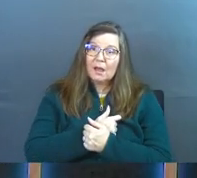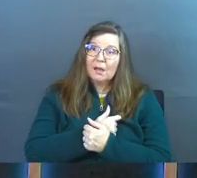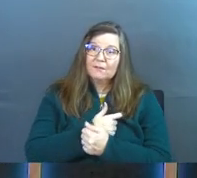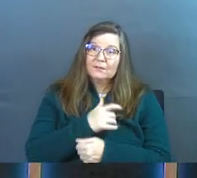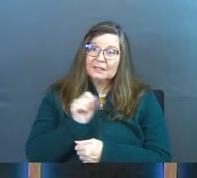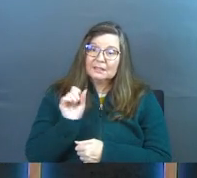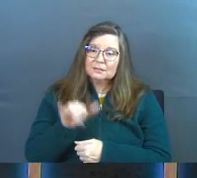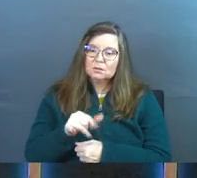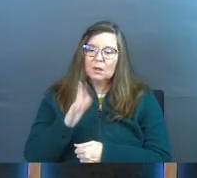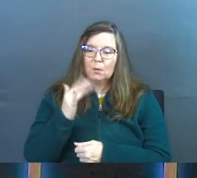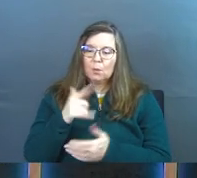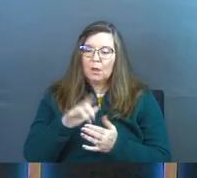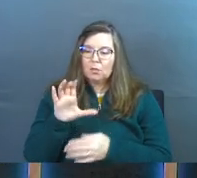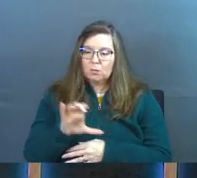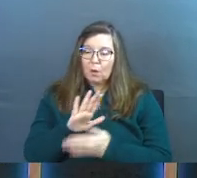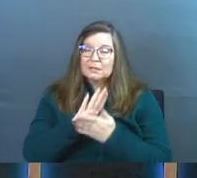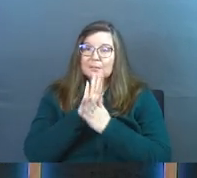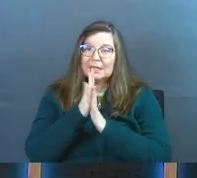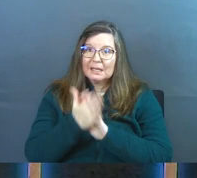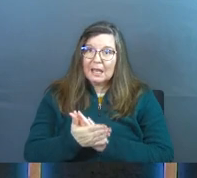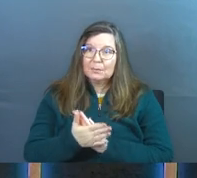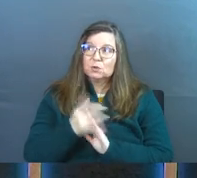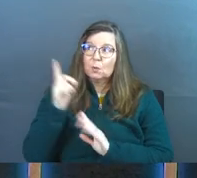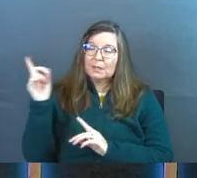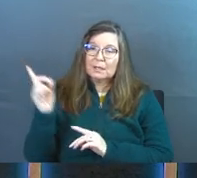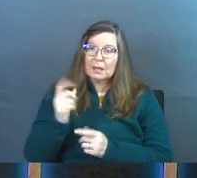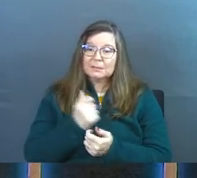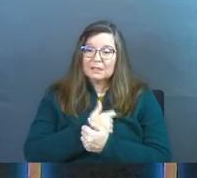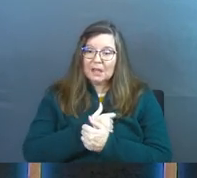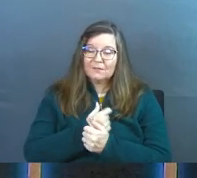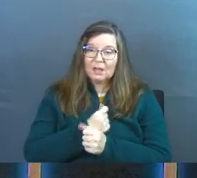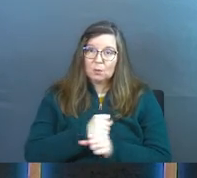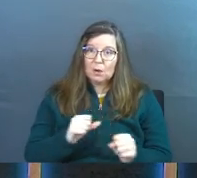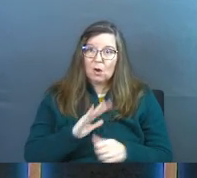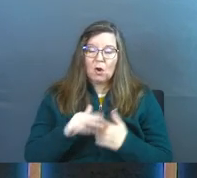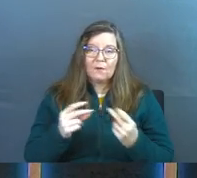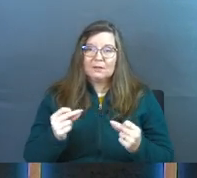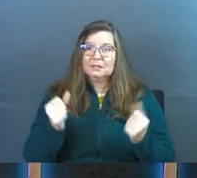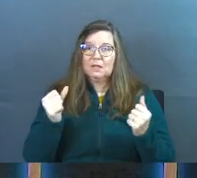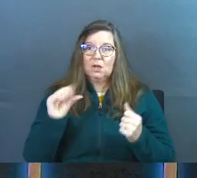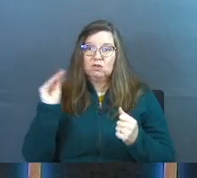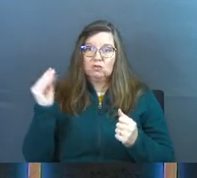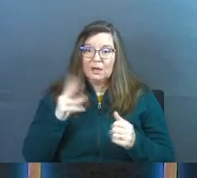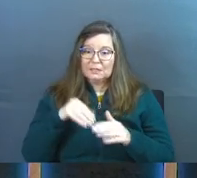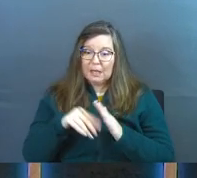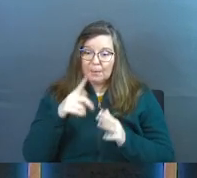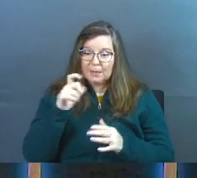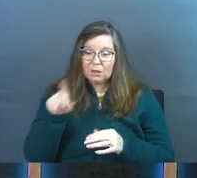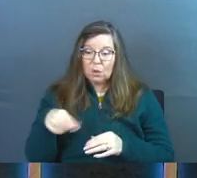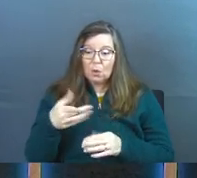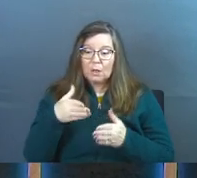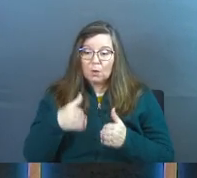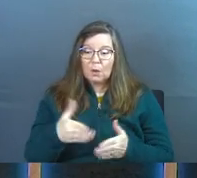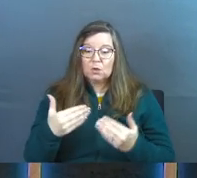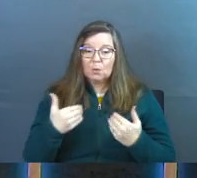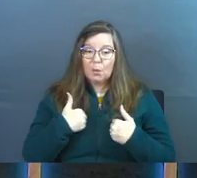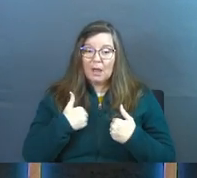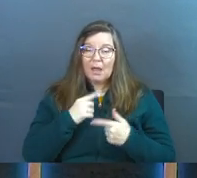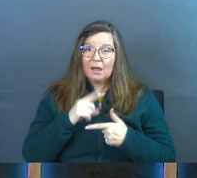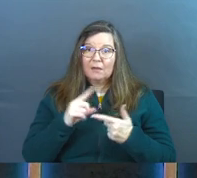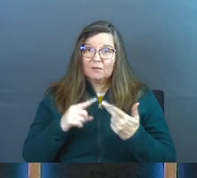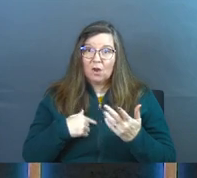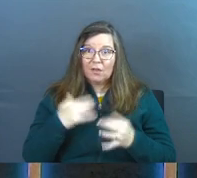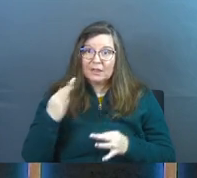is. And so that's what the cross became. So he comes loving and rescuing. All of a sudden, grace comes, because the only way to have all